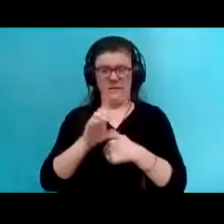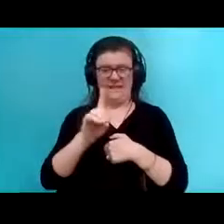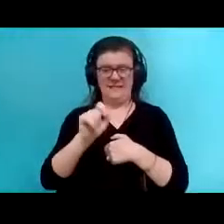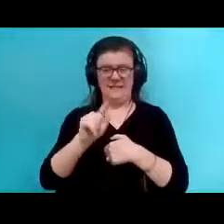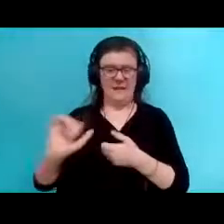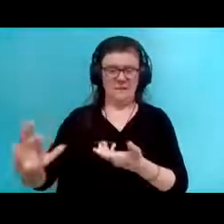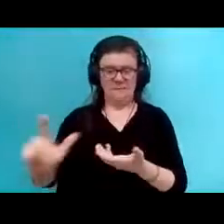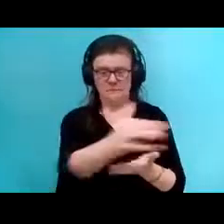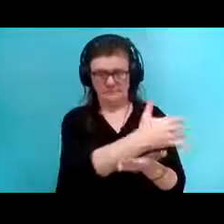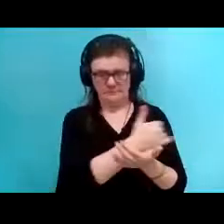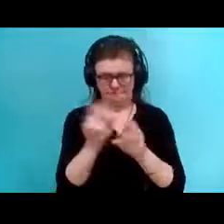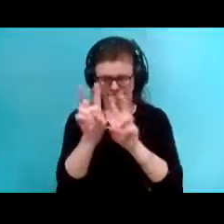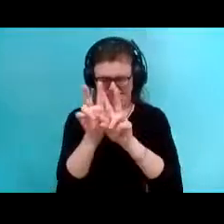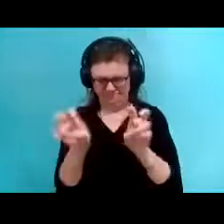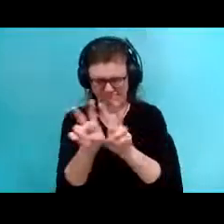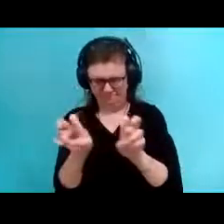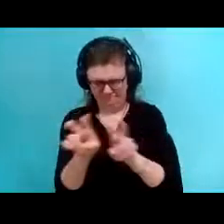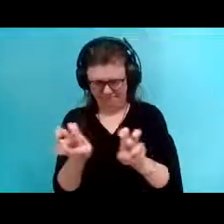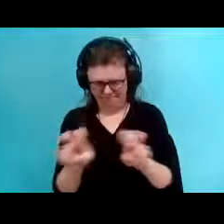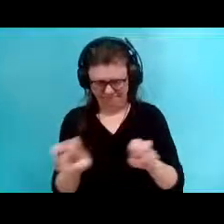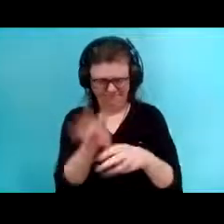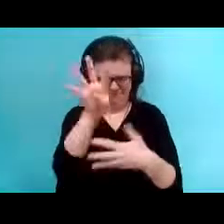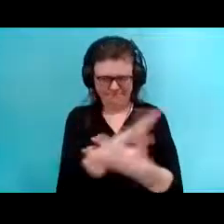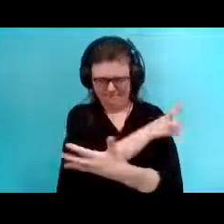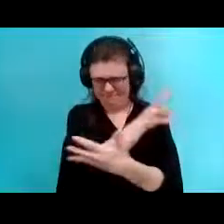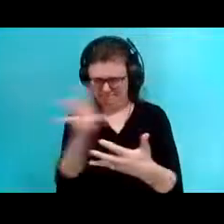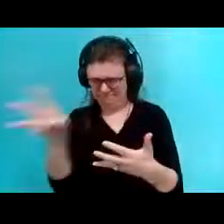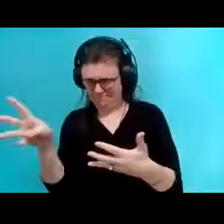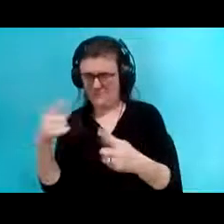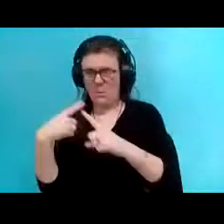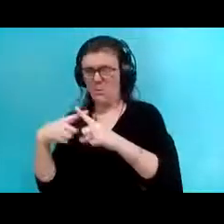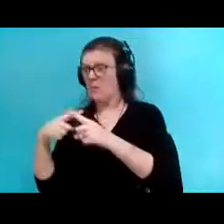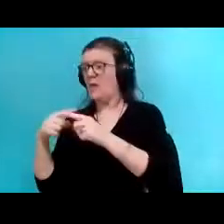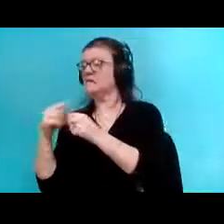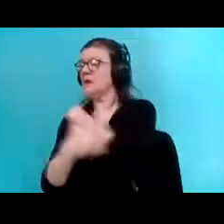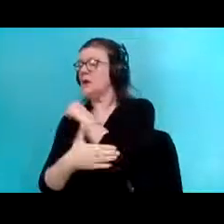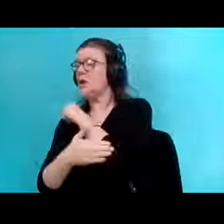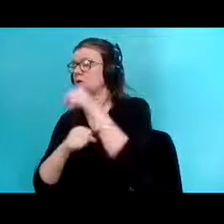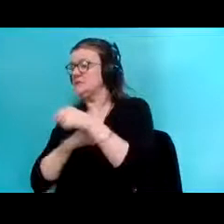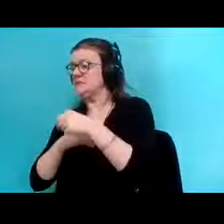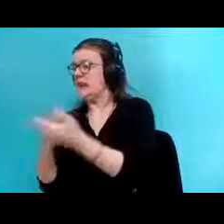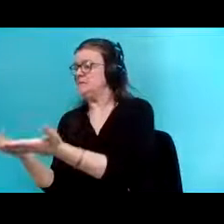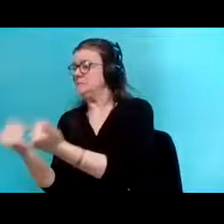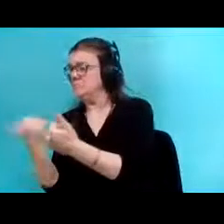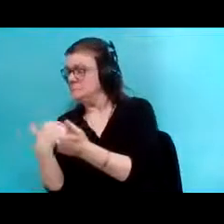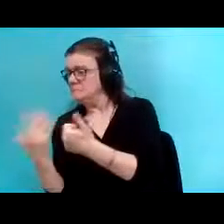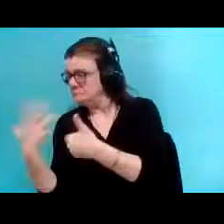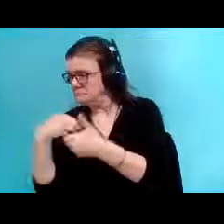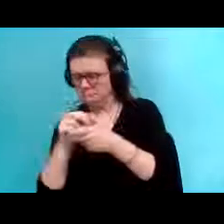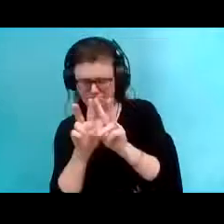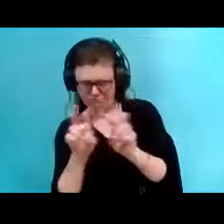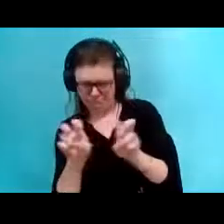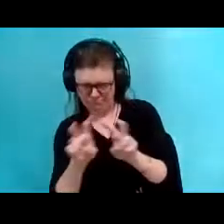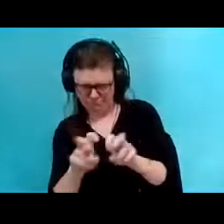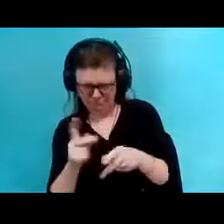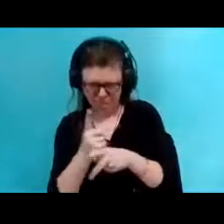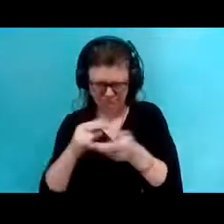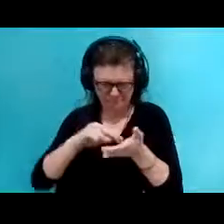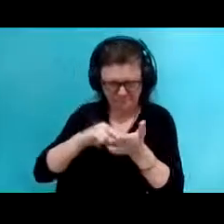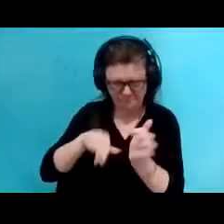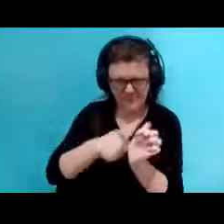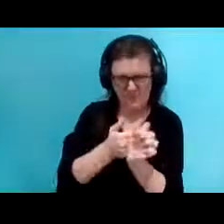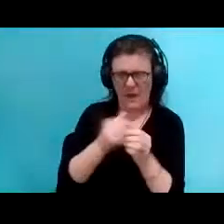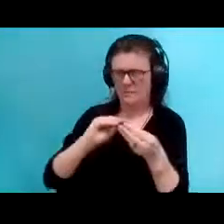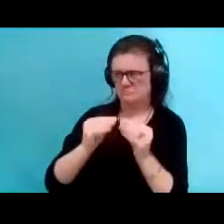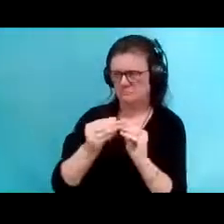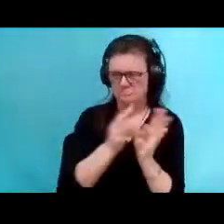Excel, provided disaggregated data tables to in-country staff and sectoral experts to analyse and use in formulating programmatic interventions. This